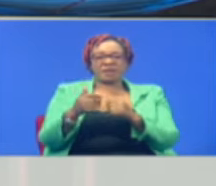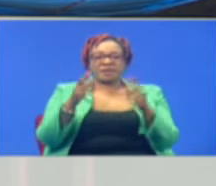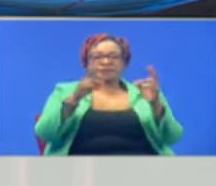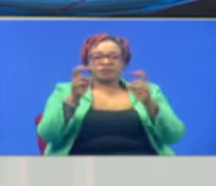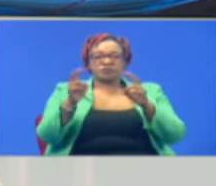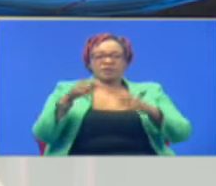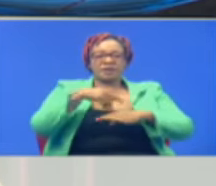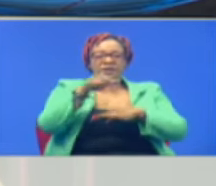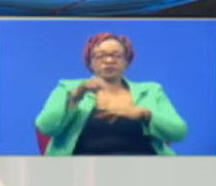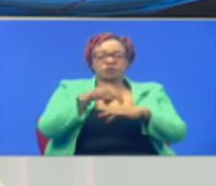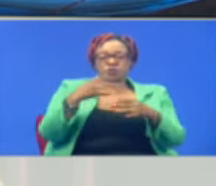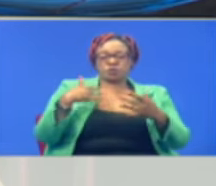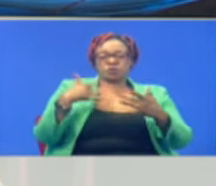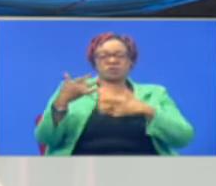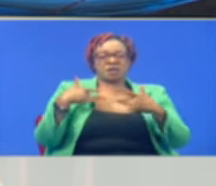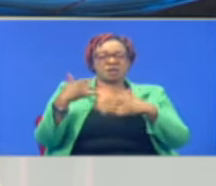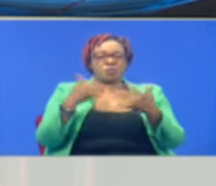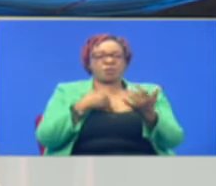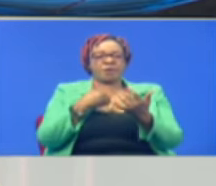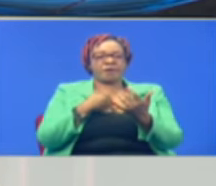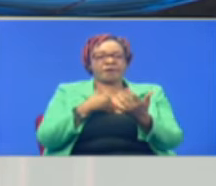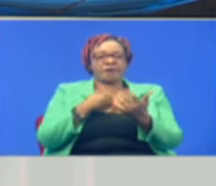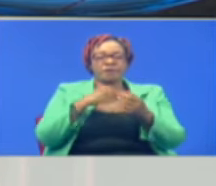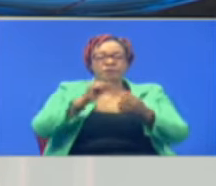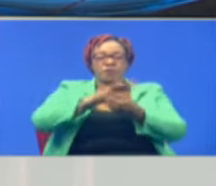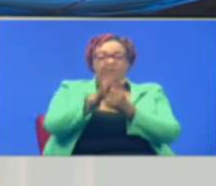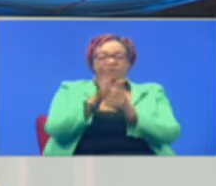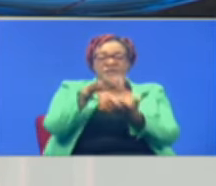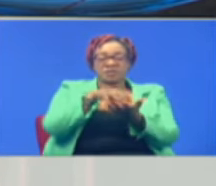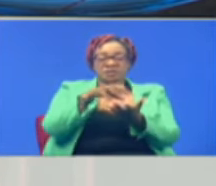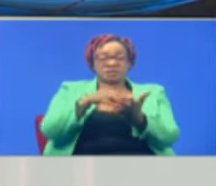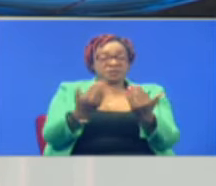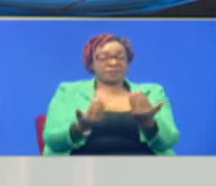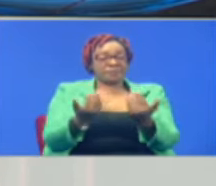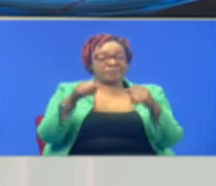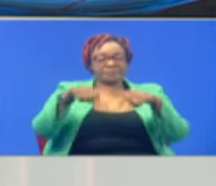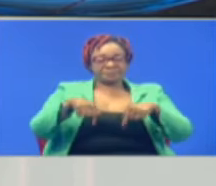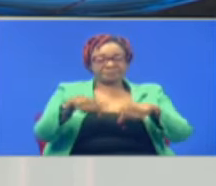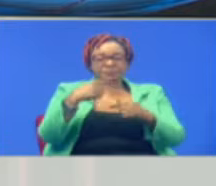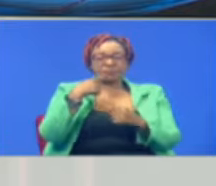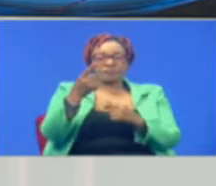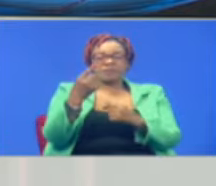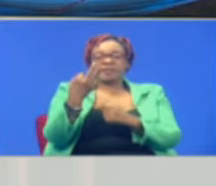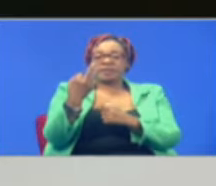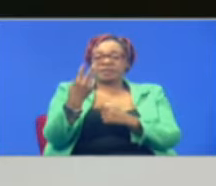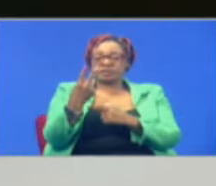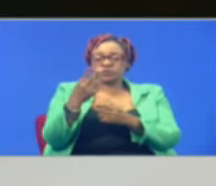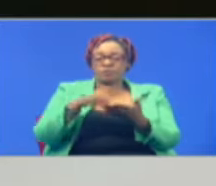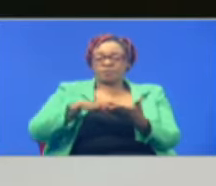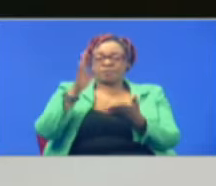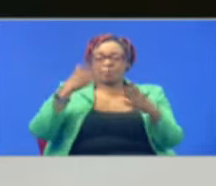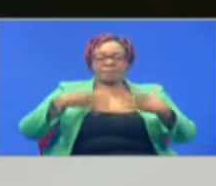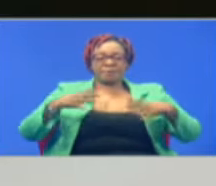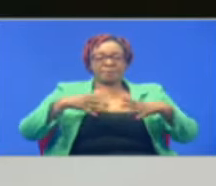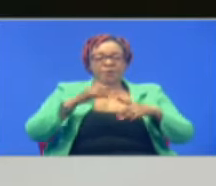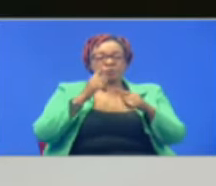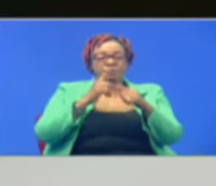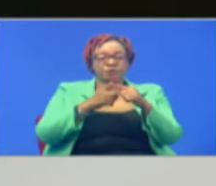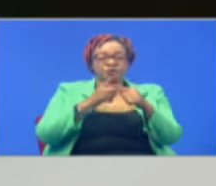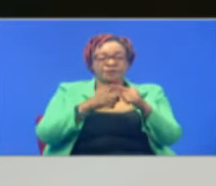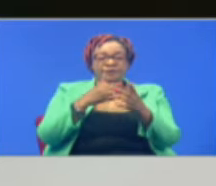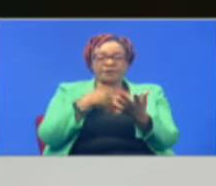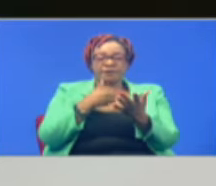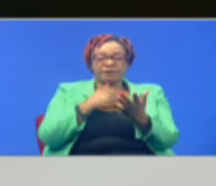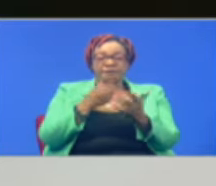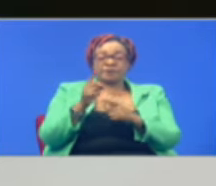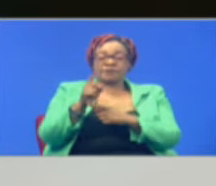concern, and we get a check of the COVID cases now. Today, 132 more people have tested positive for the virus out of